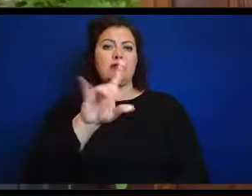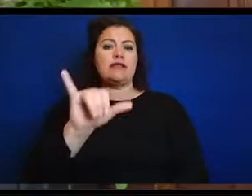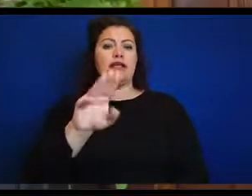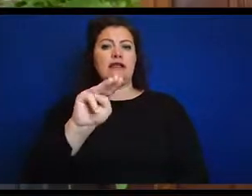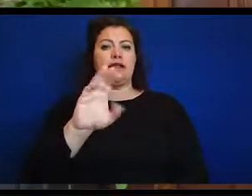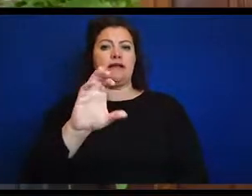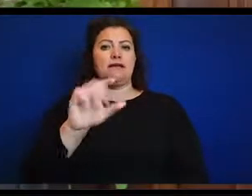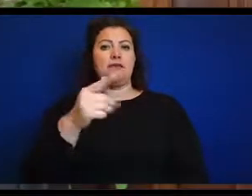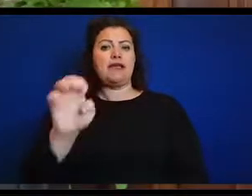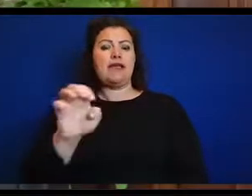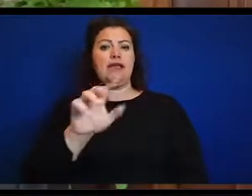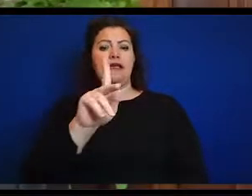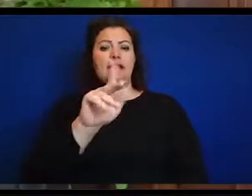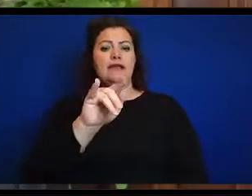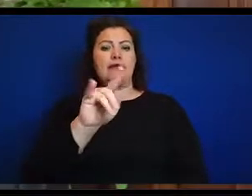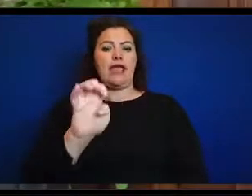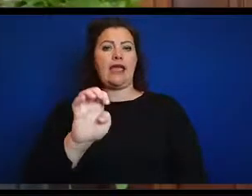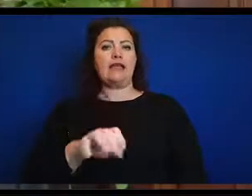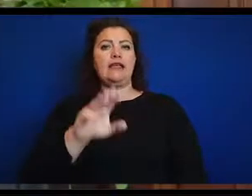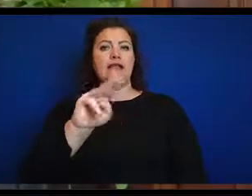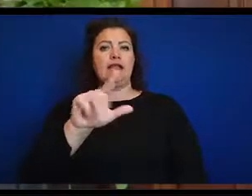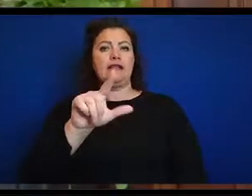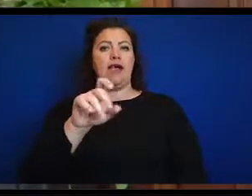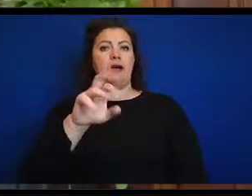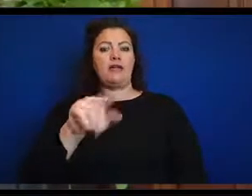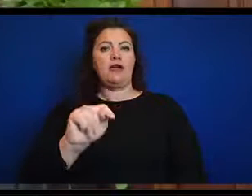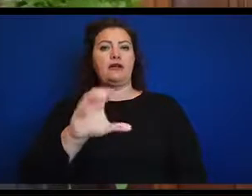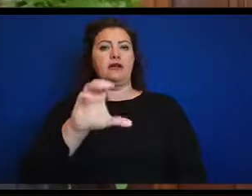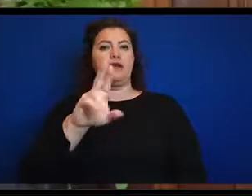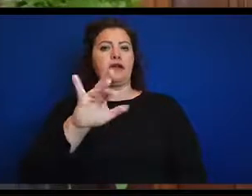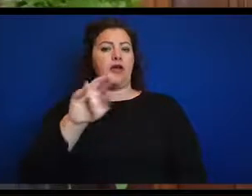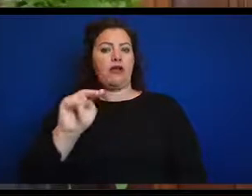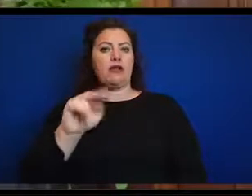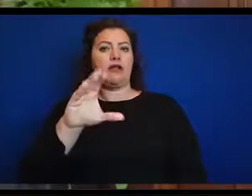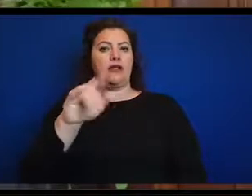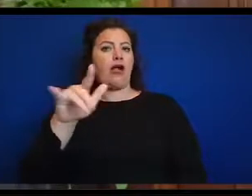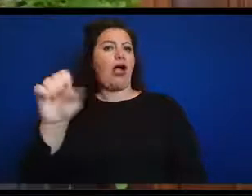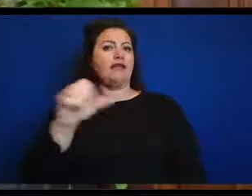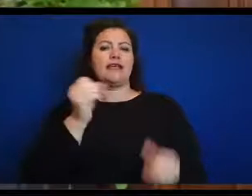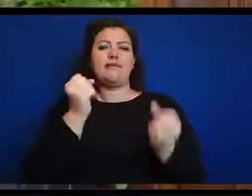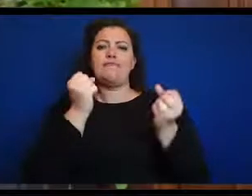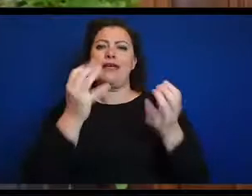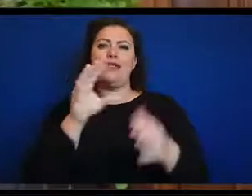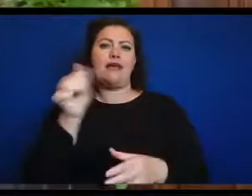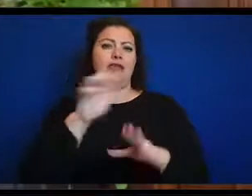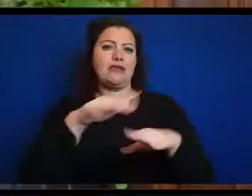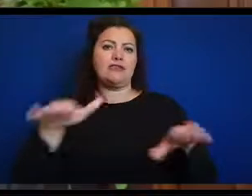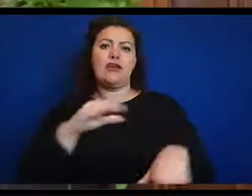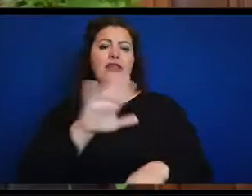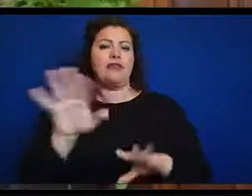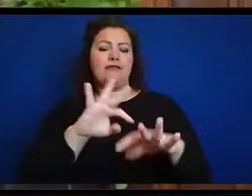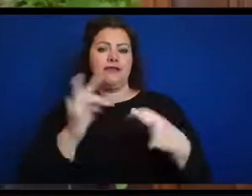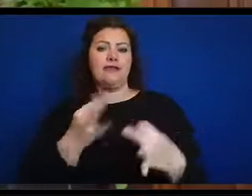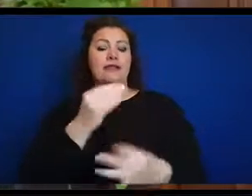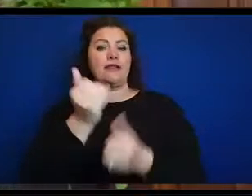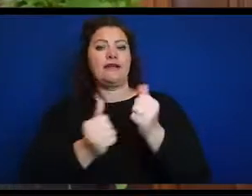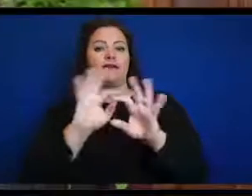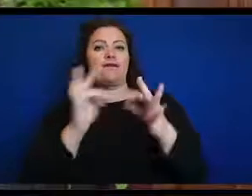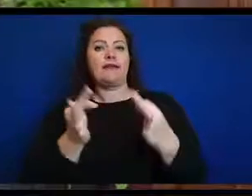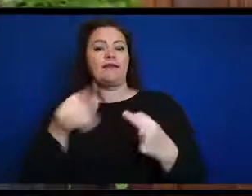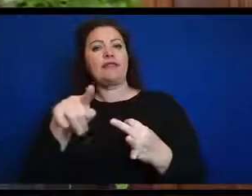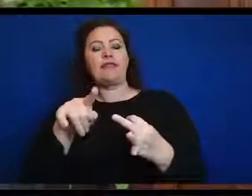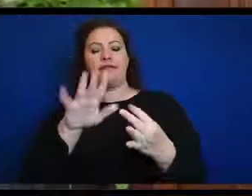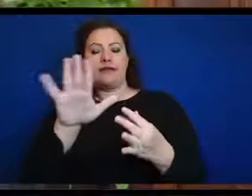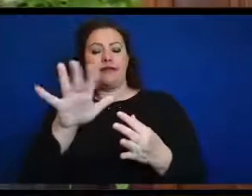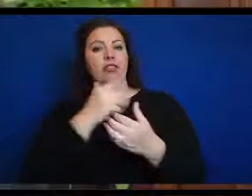Katie Lambert, Karen Collis, and so many other children, and to their families, and to every family who has lost a